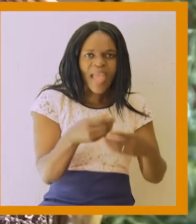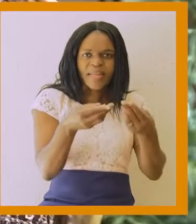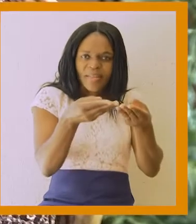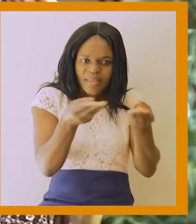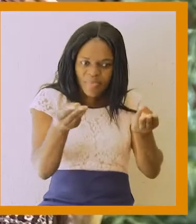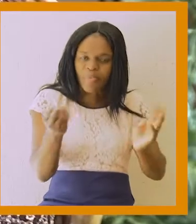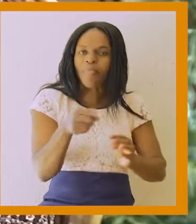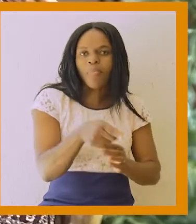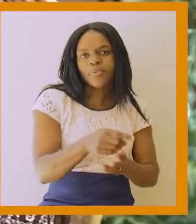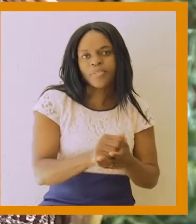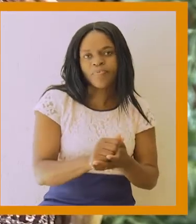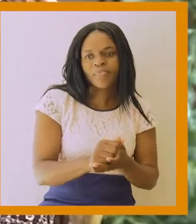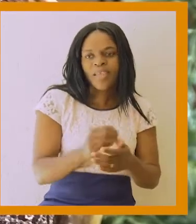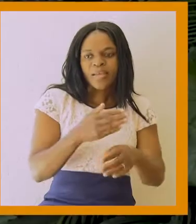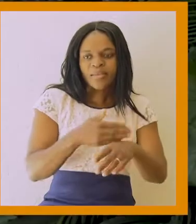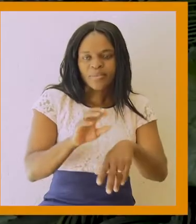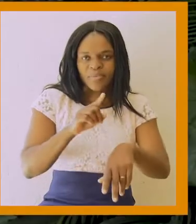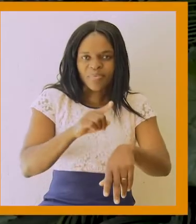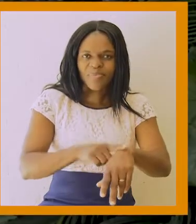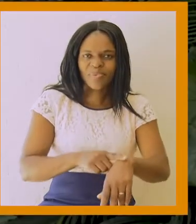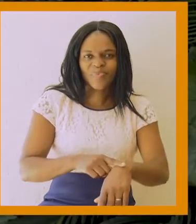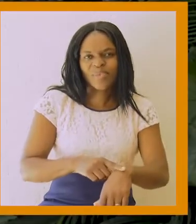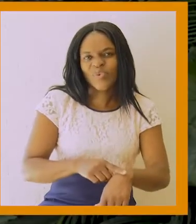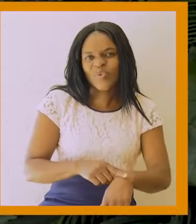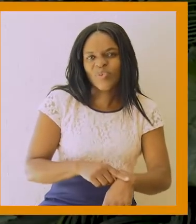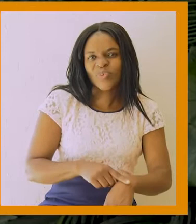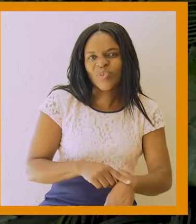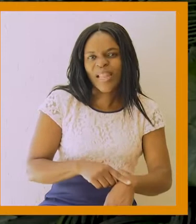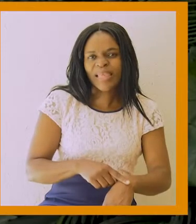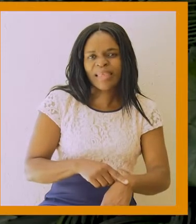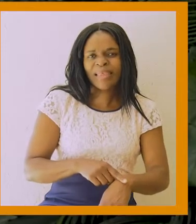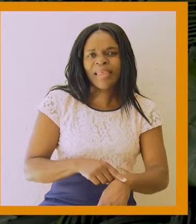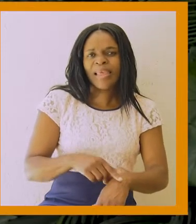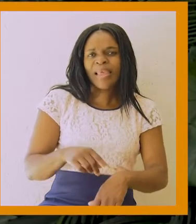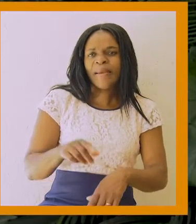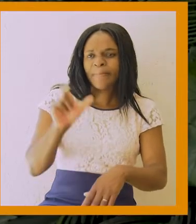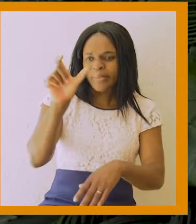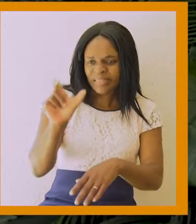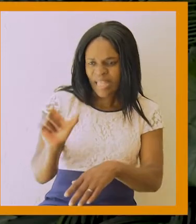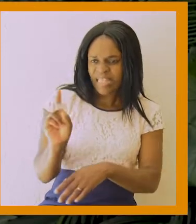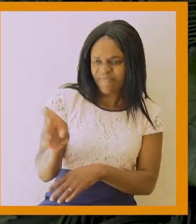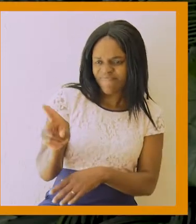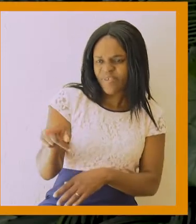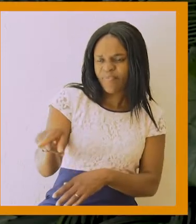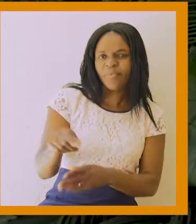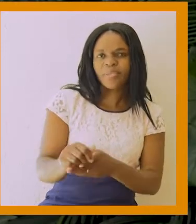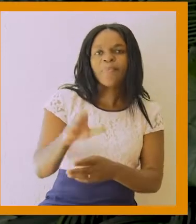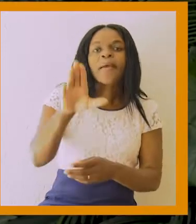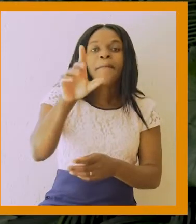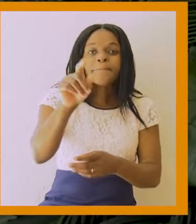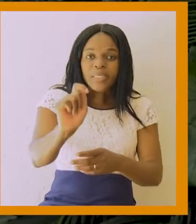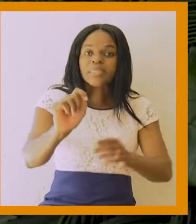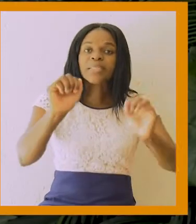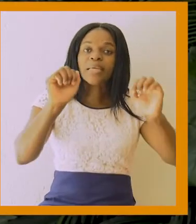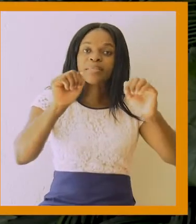problem, at the people. Because at times we personalize these issues. Yet we need to look at the problem and